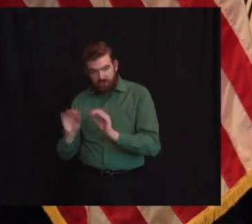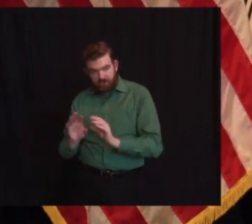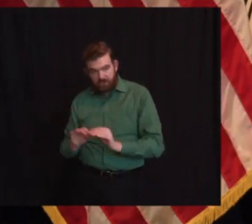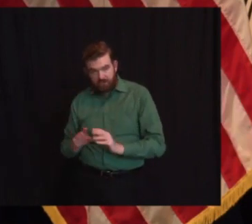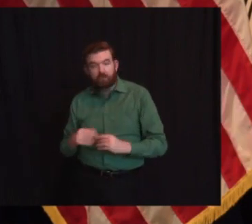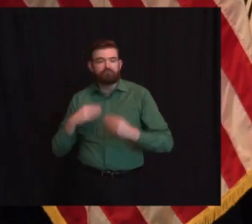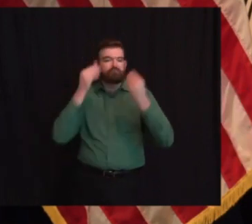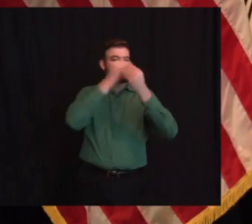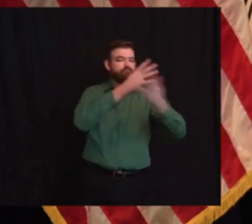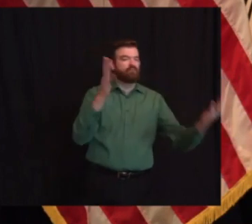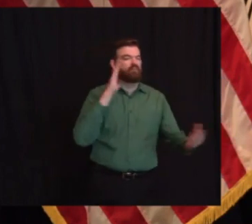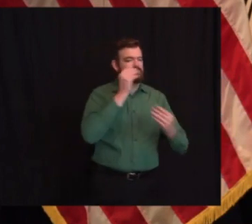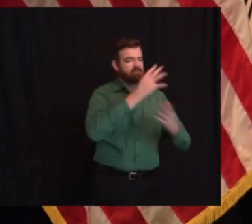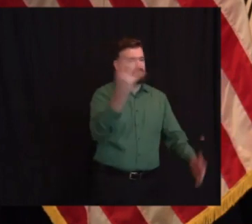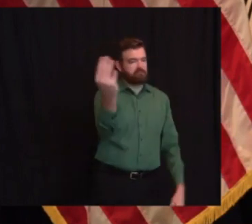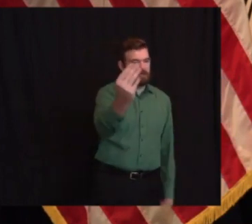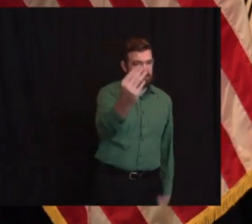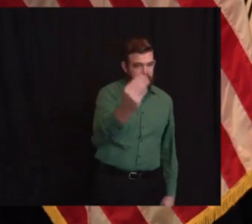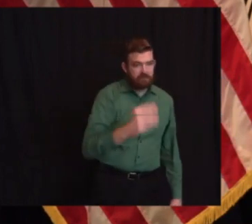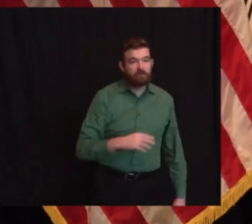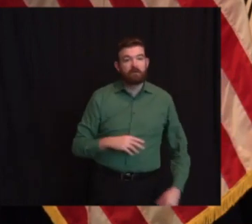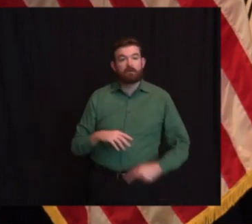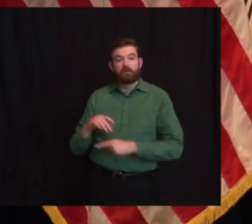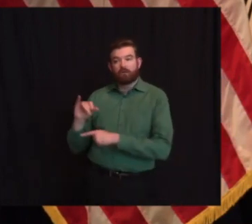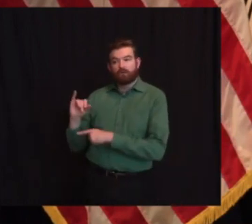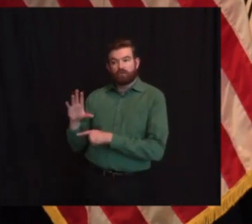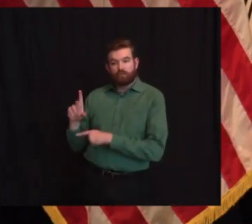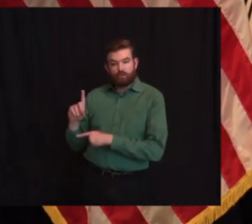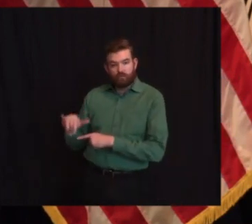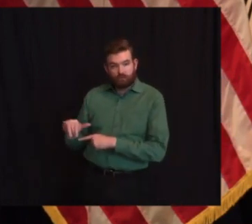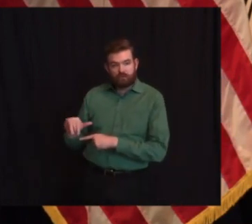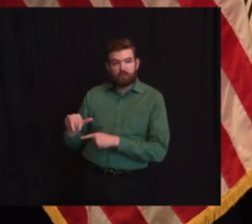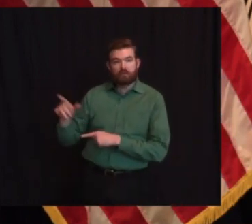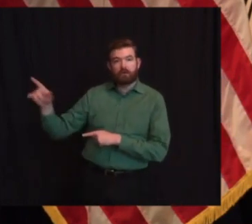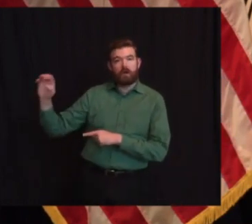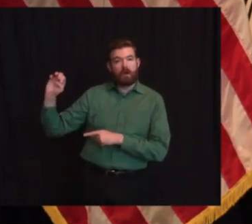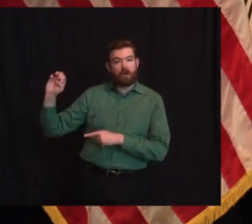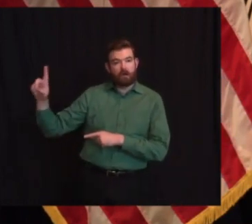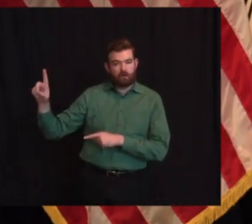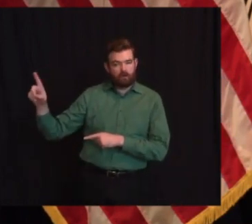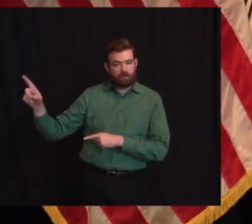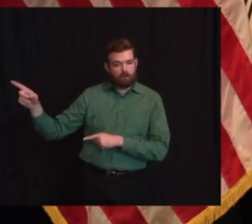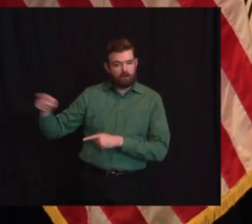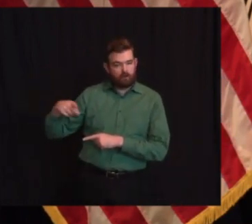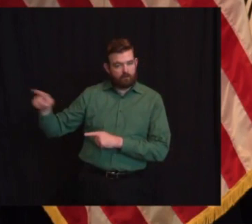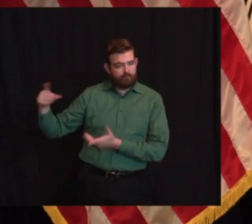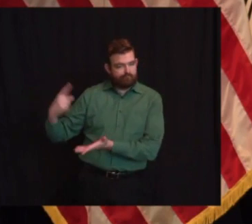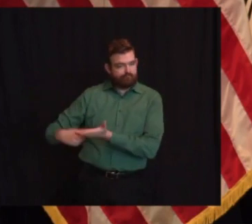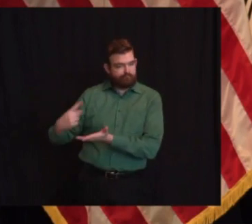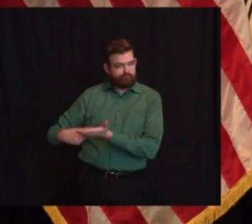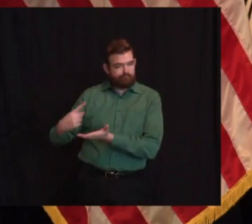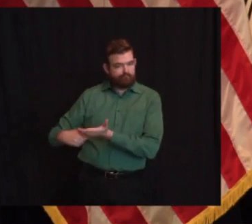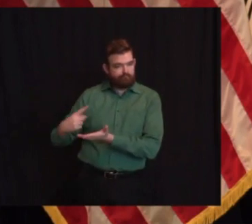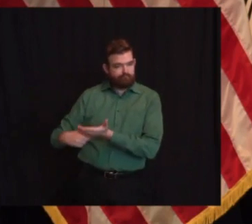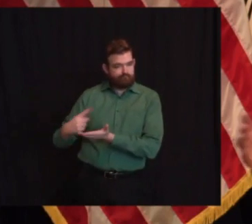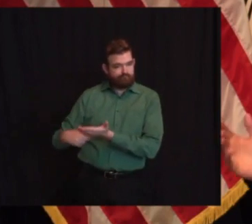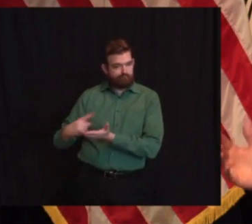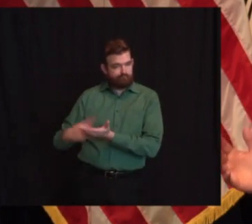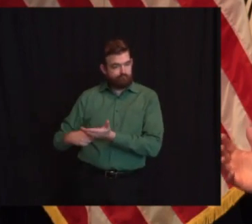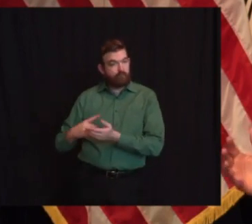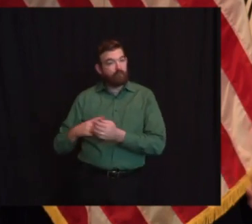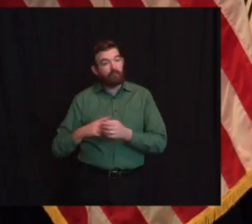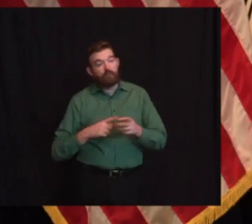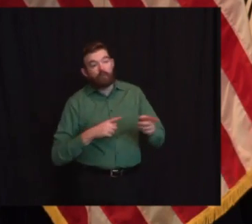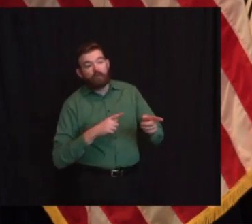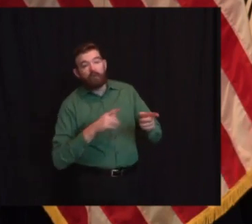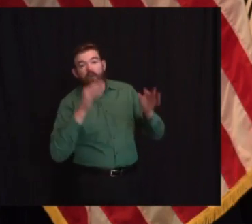colleagues have a huge amount of input into any decision on education or, frankly, any